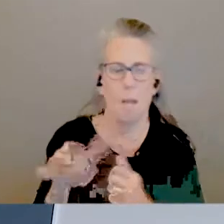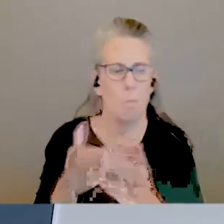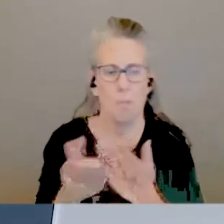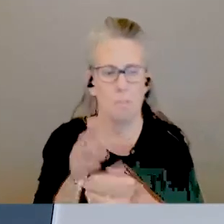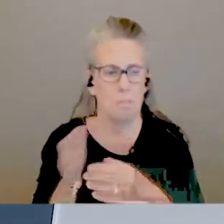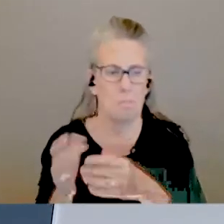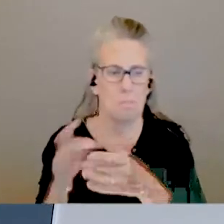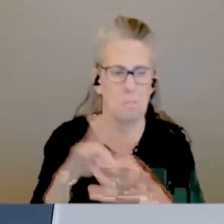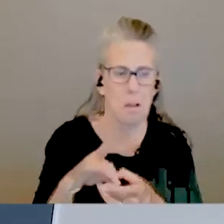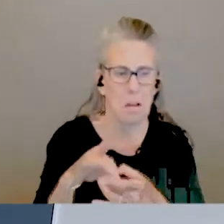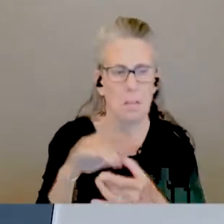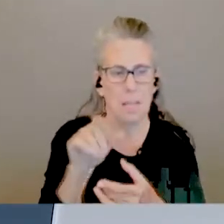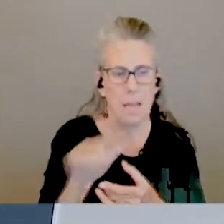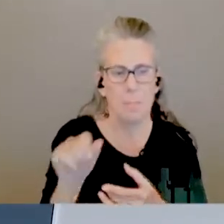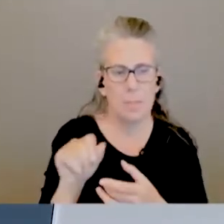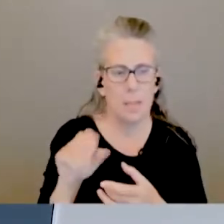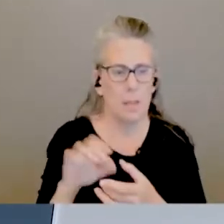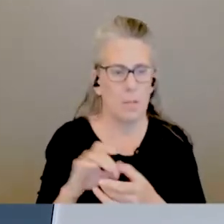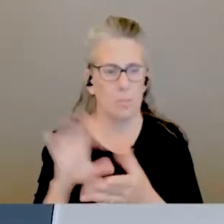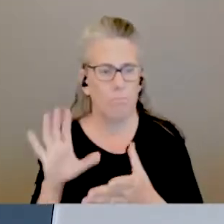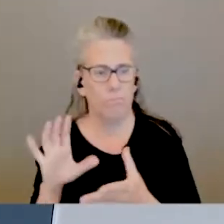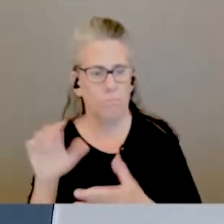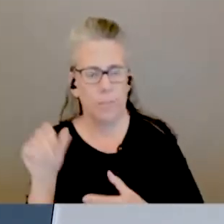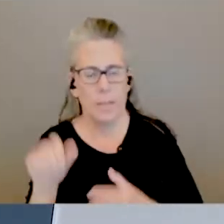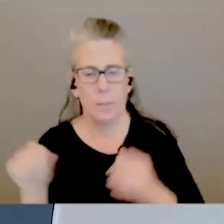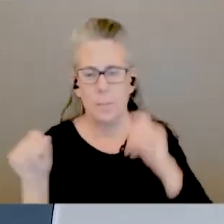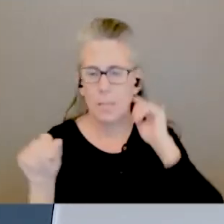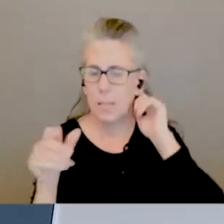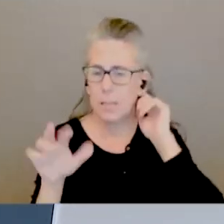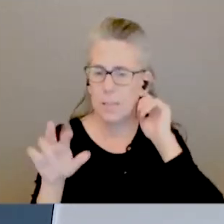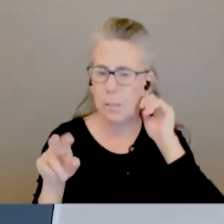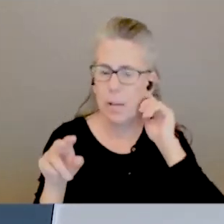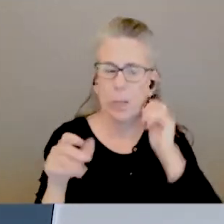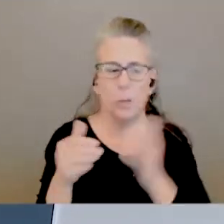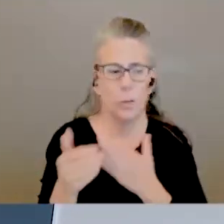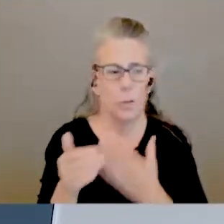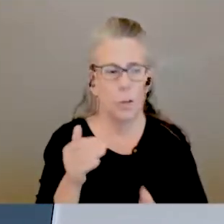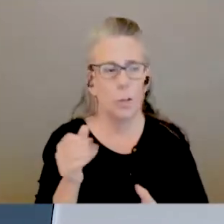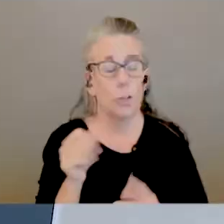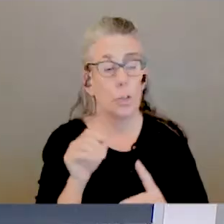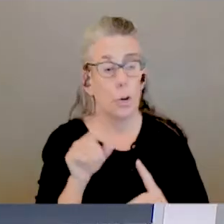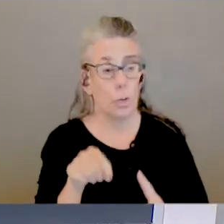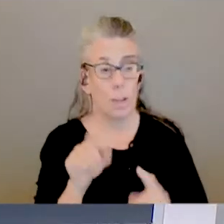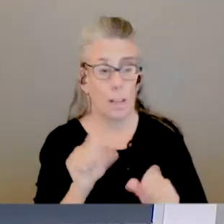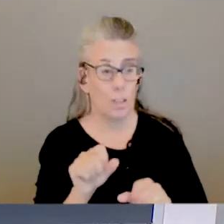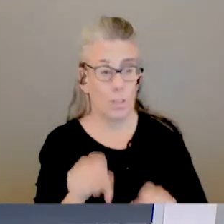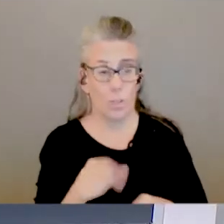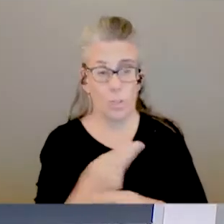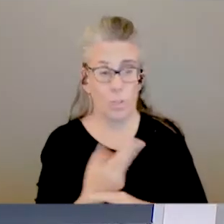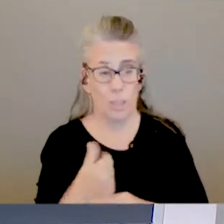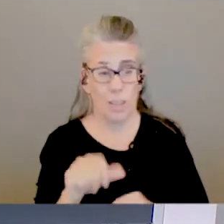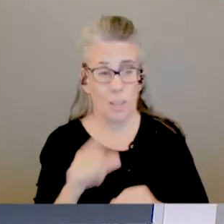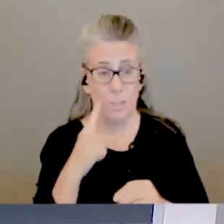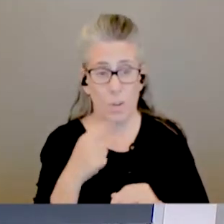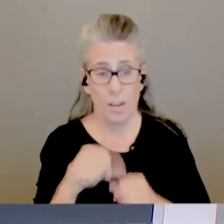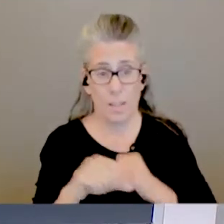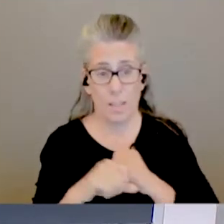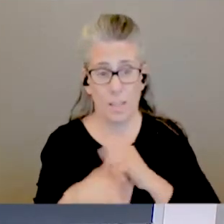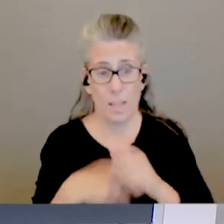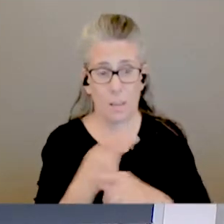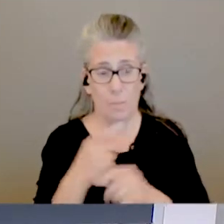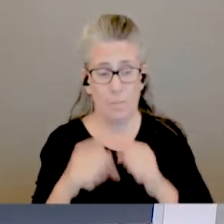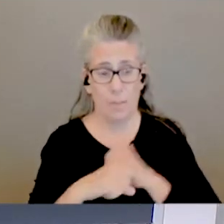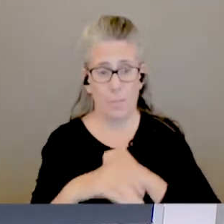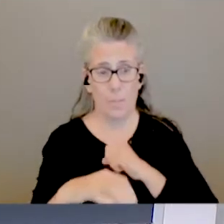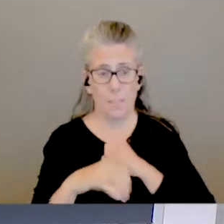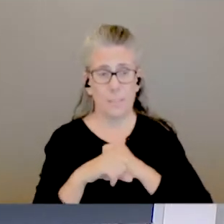Amazon DSP as a product that you could use for both 1P and 3P advertising. Okay. Got it. So as you're describing this, I'm envisioning some